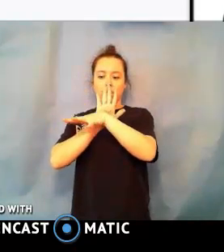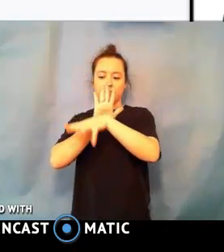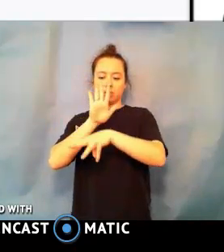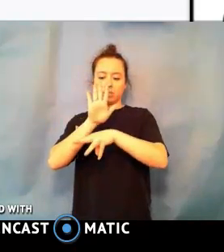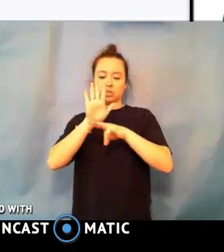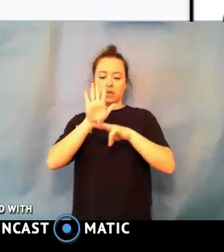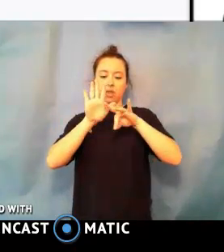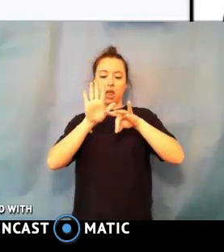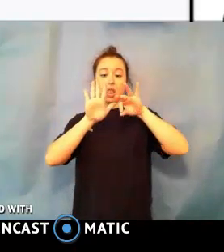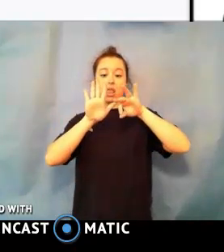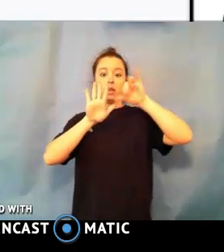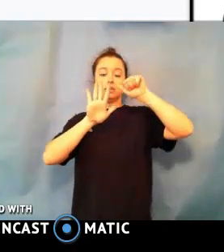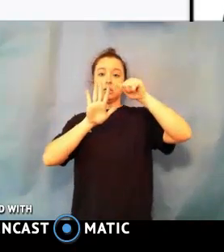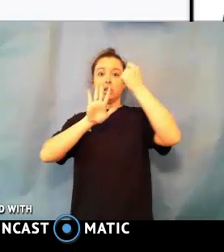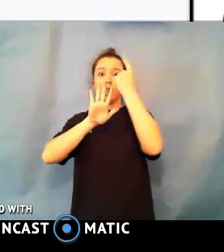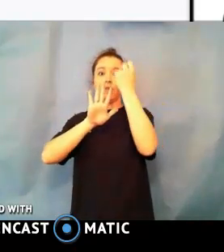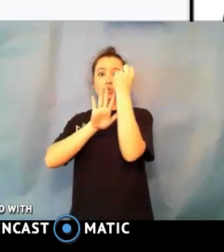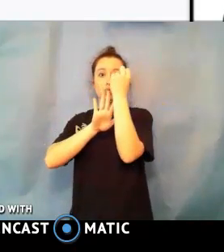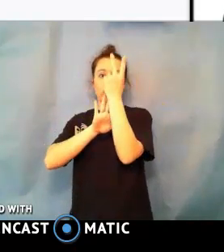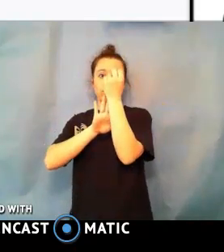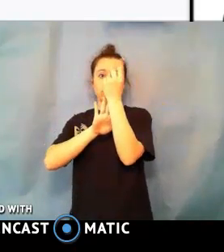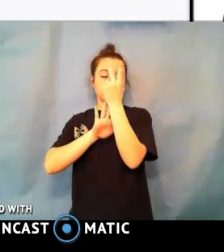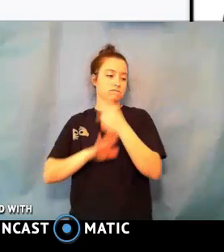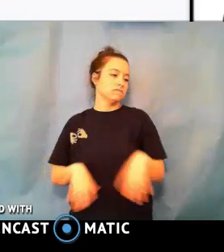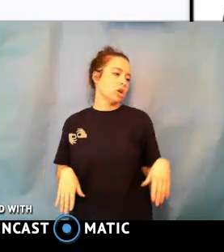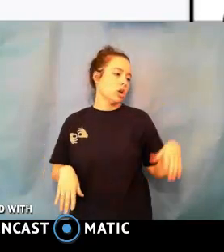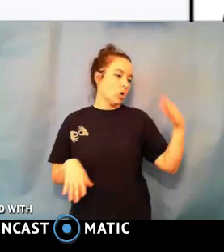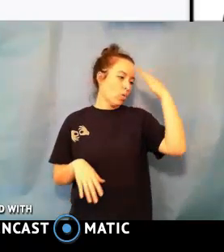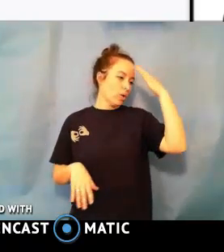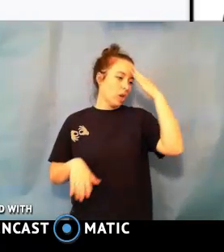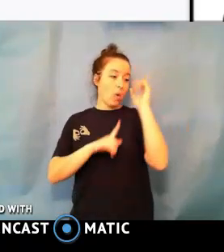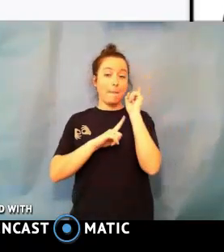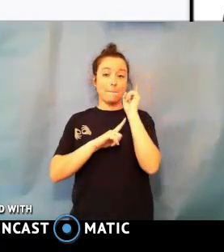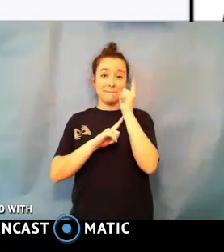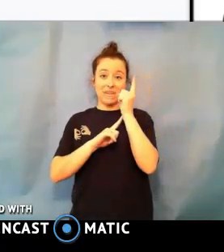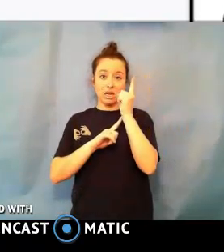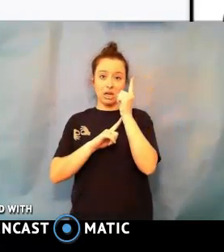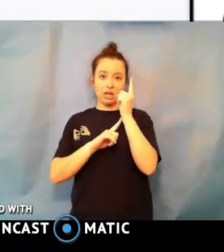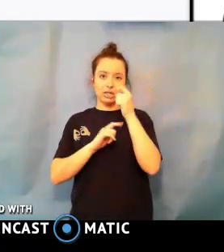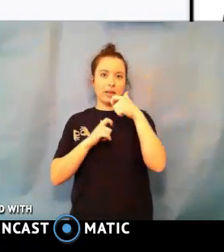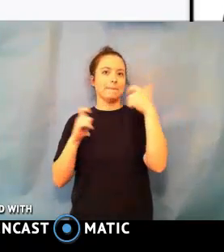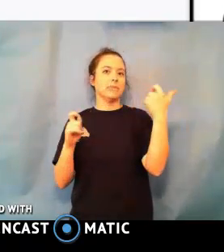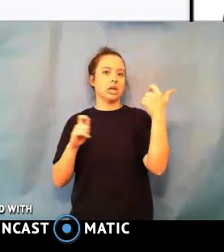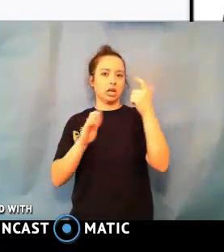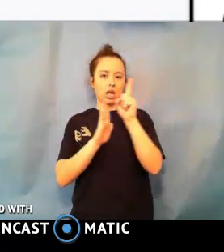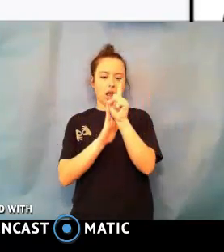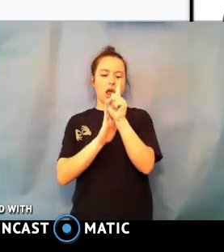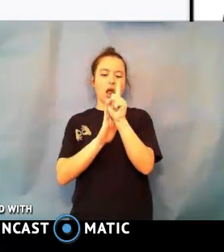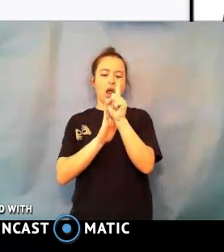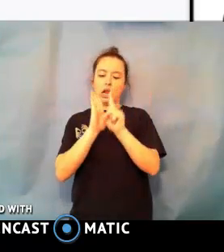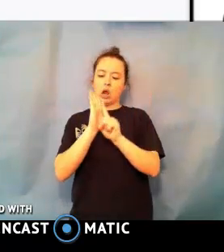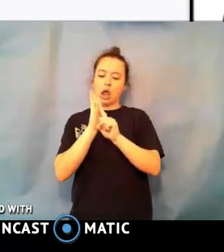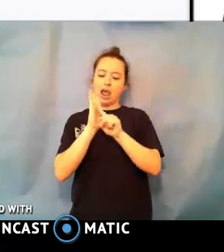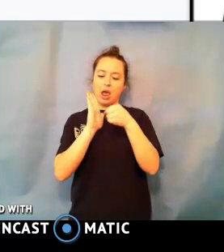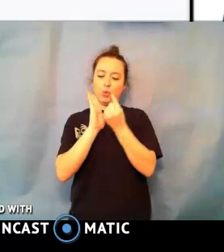go all the way around. And we know that our minute hand is long and our hour hand